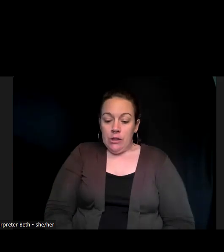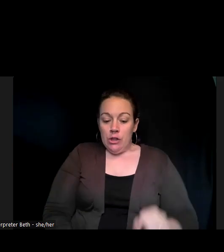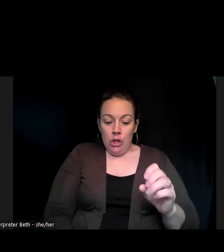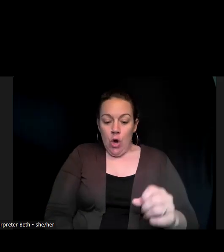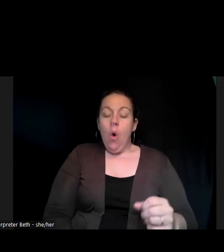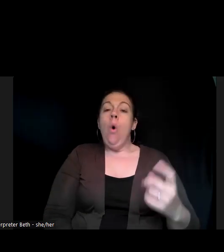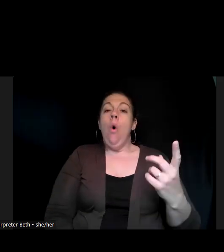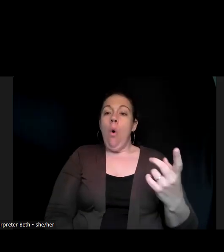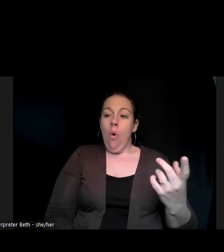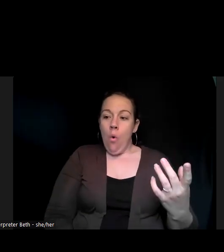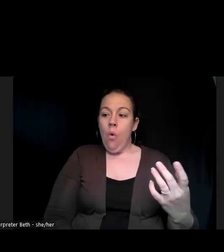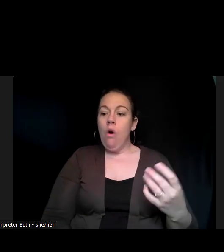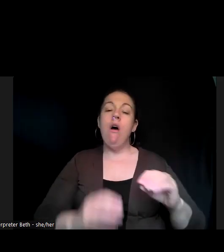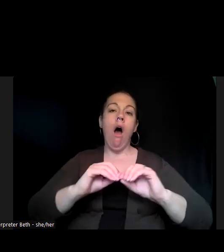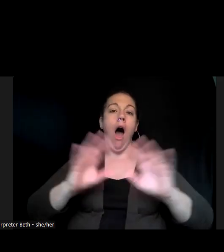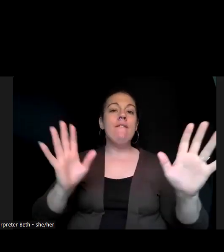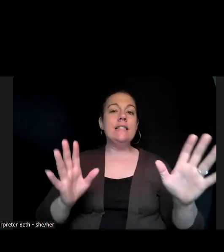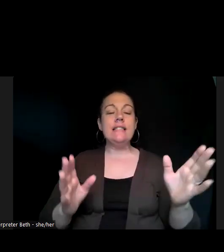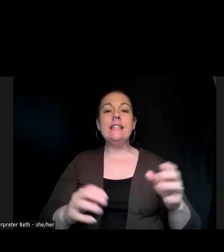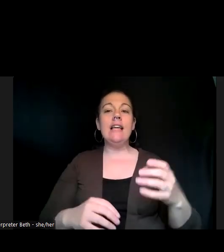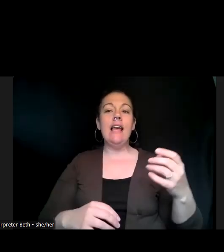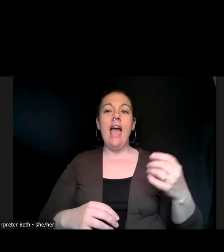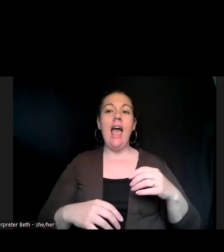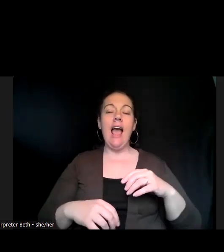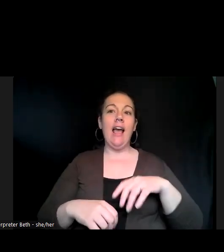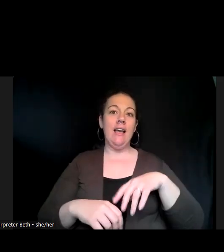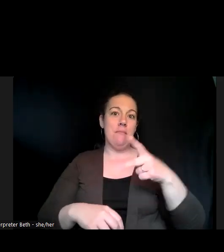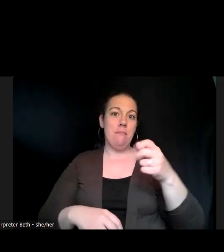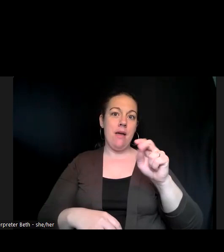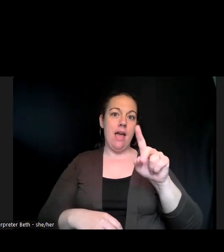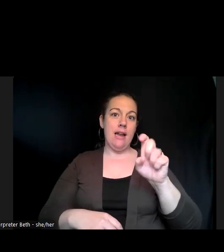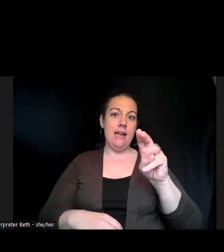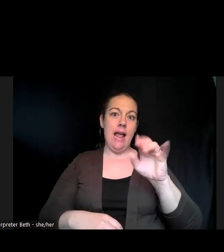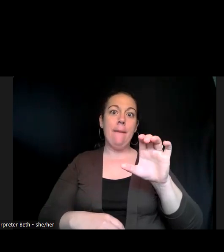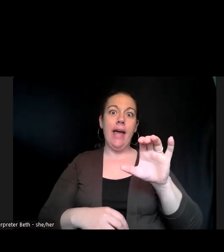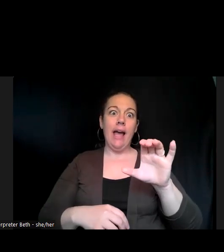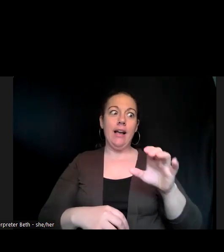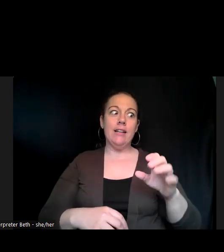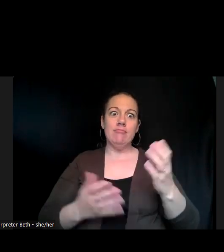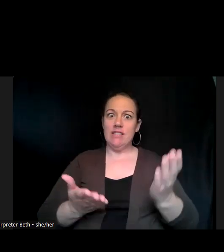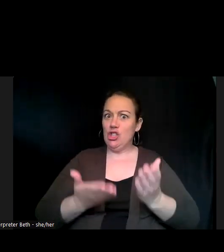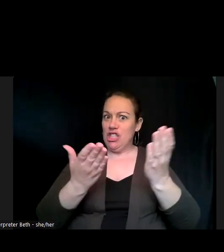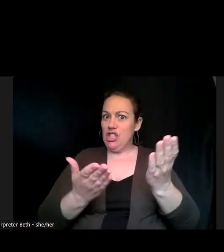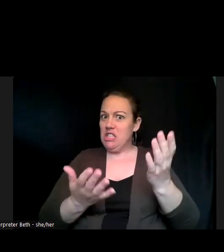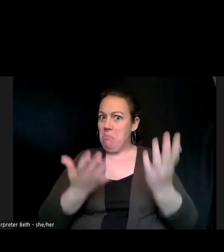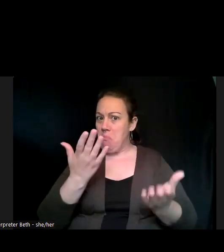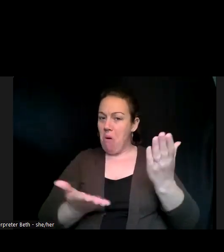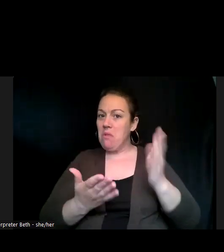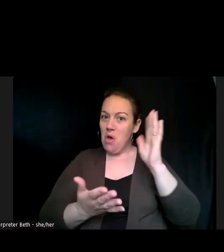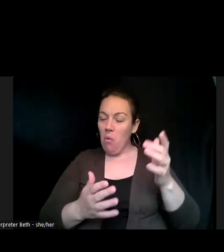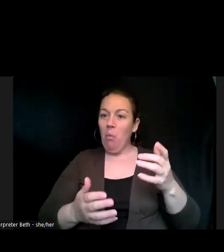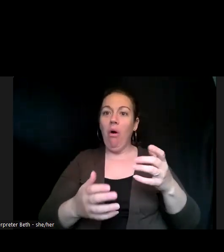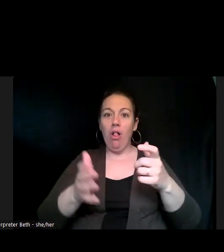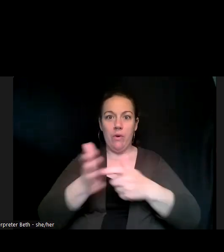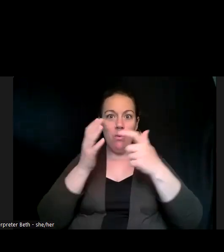will require a multi-year recovery, we're starting to see promising results as well. For instance, in Tennessee, English language proficiency has